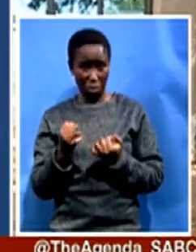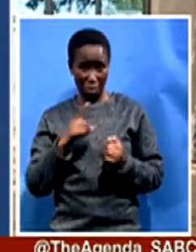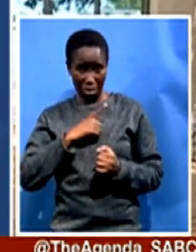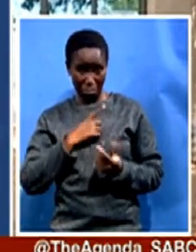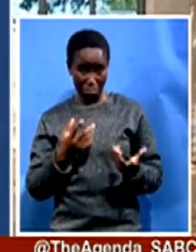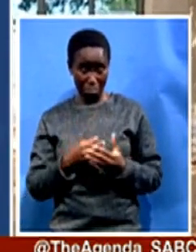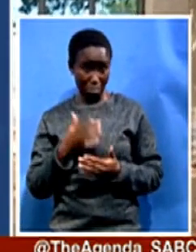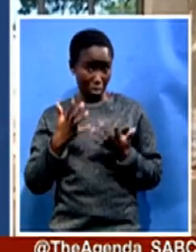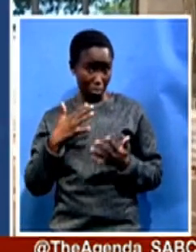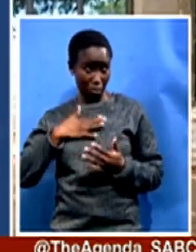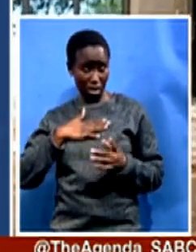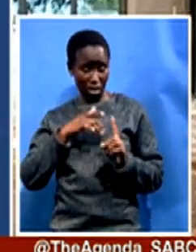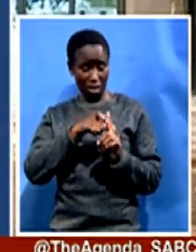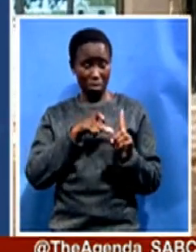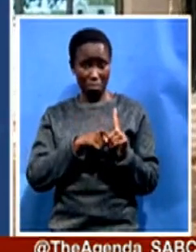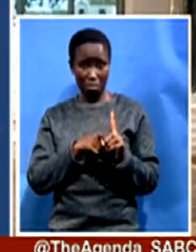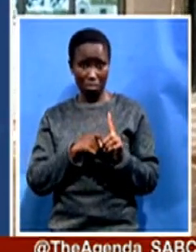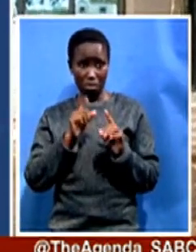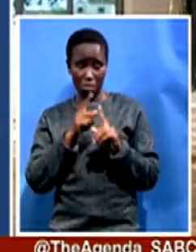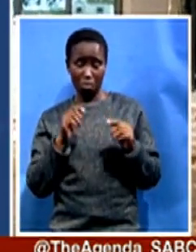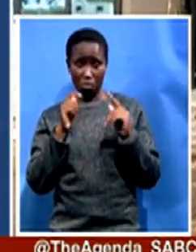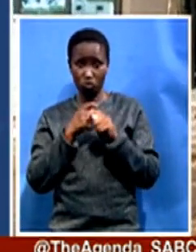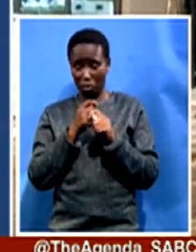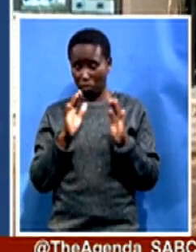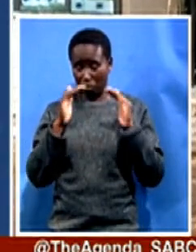she was not being heard?